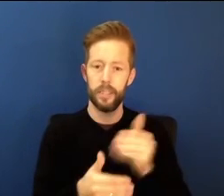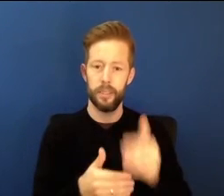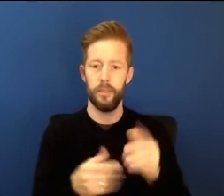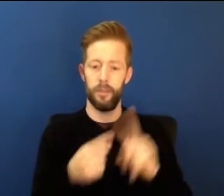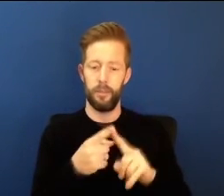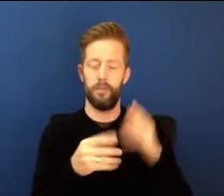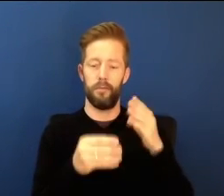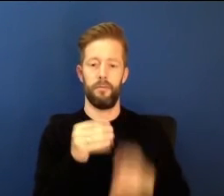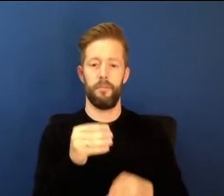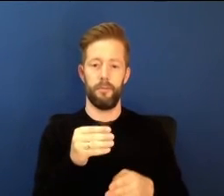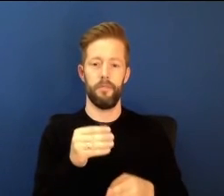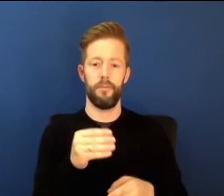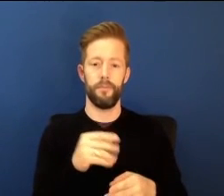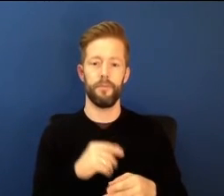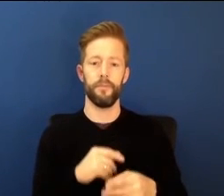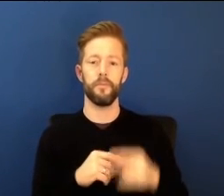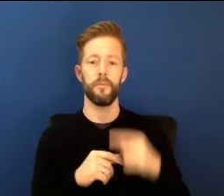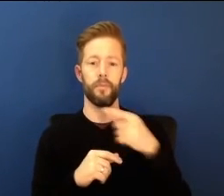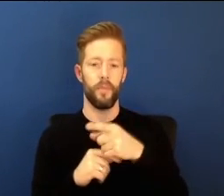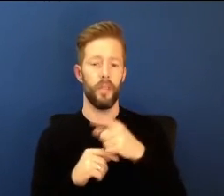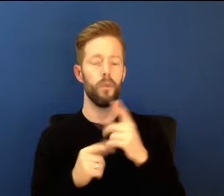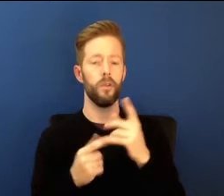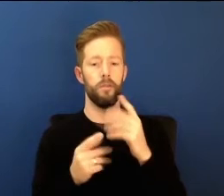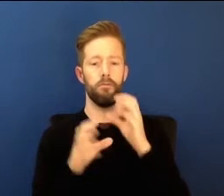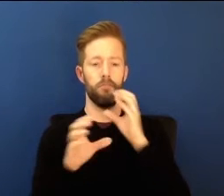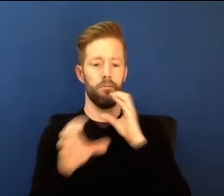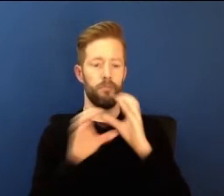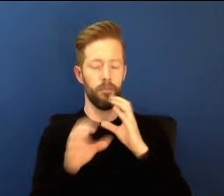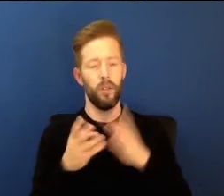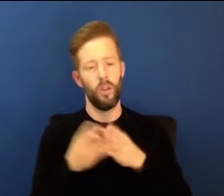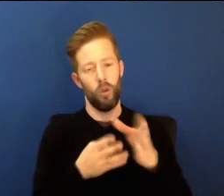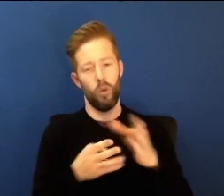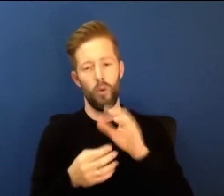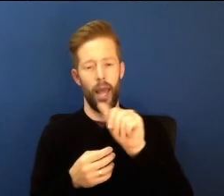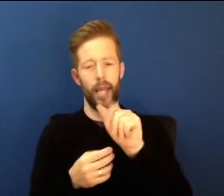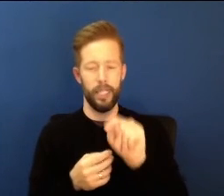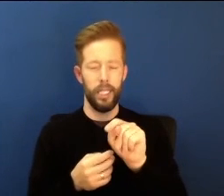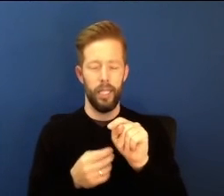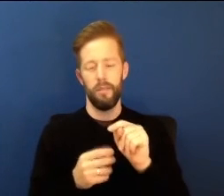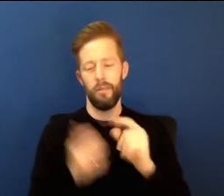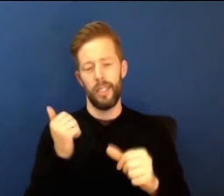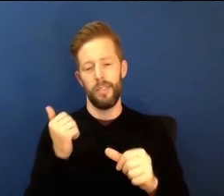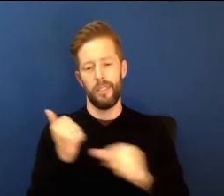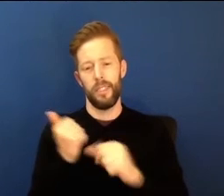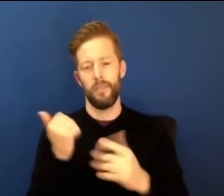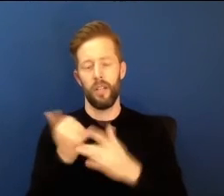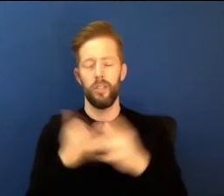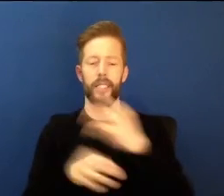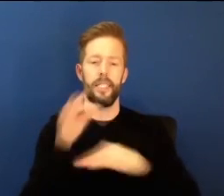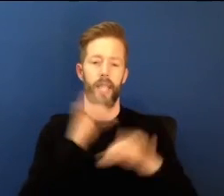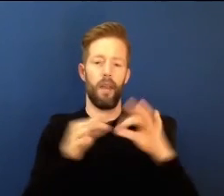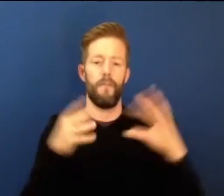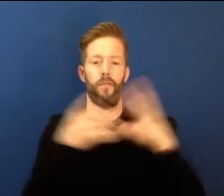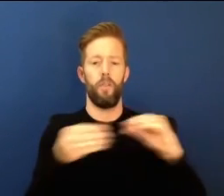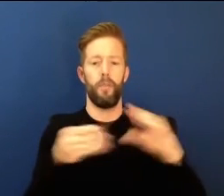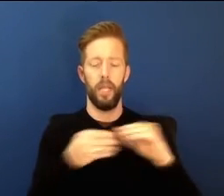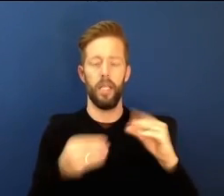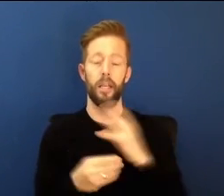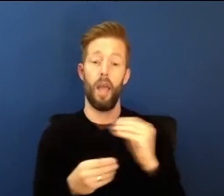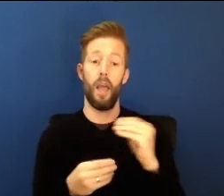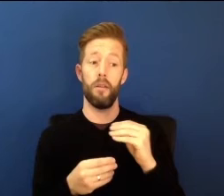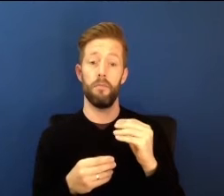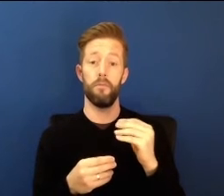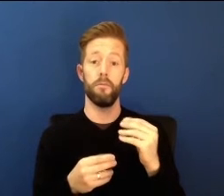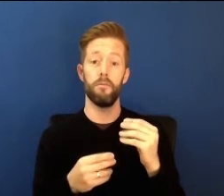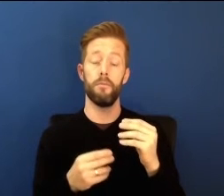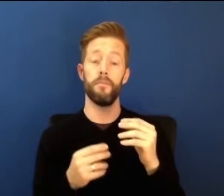steps to complete a task. They would just communicate through the assistive technology instead of verbally.